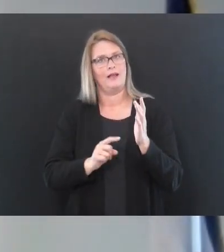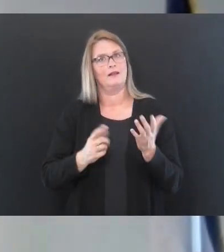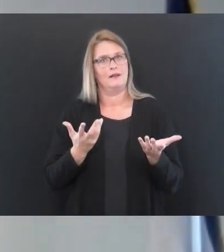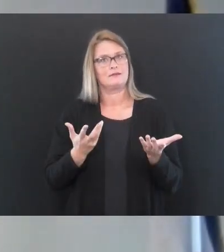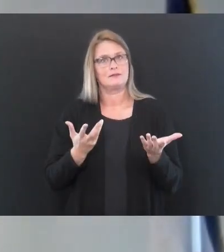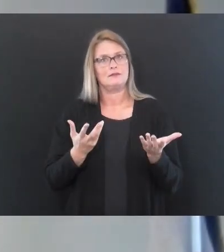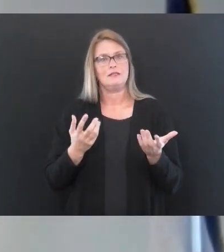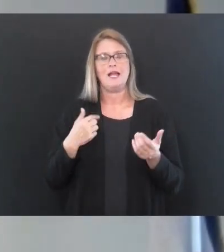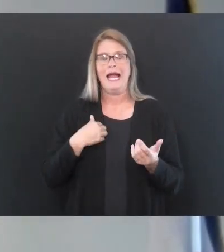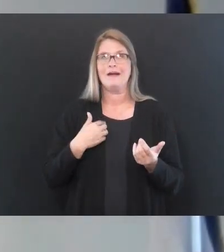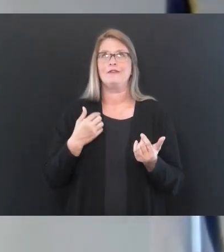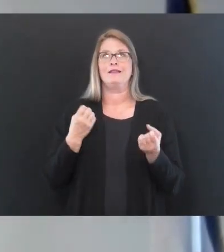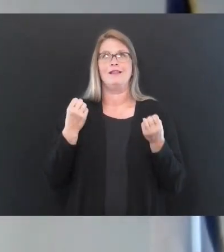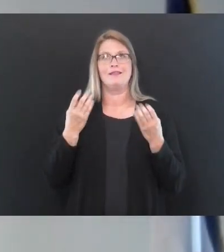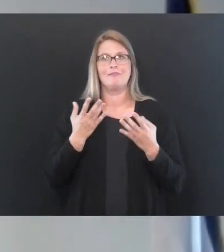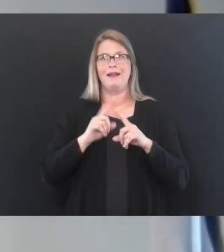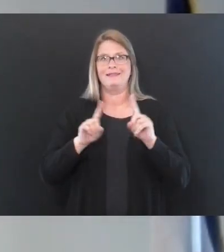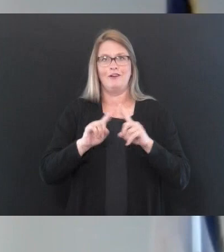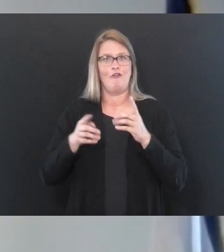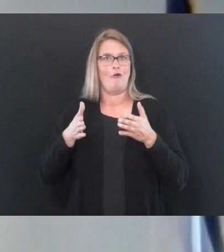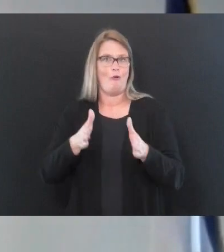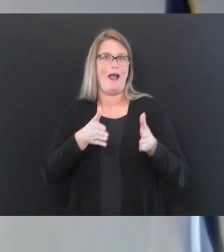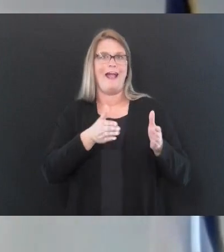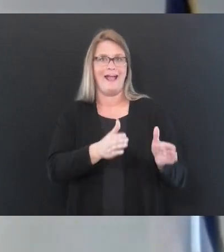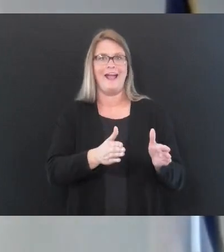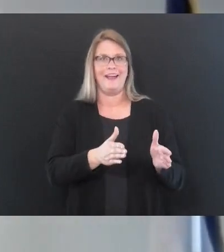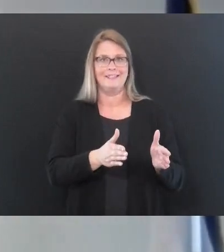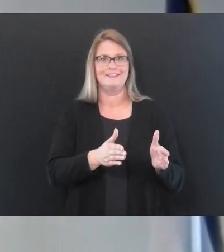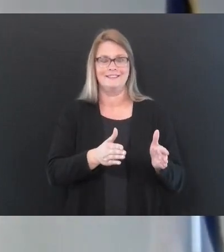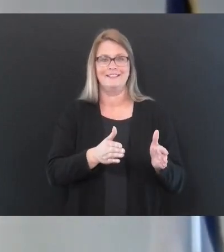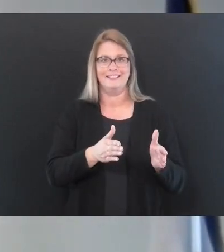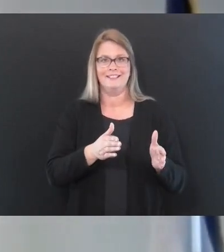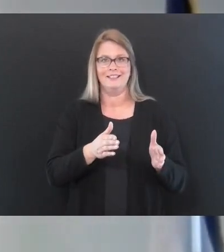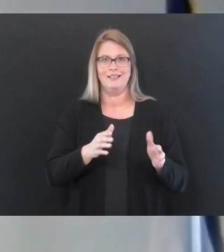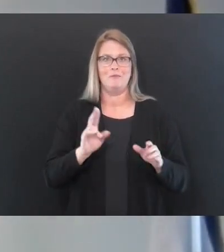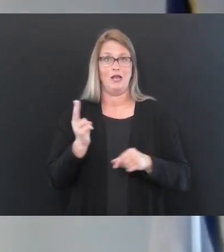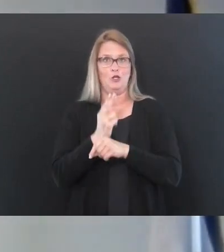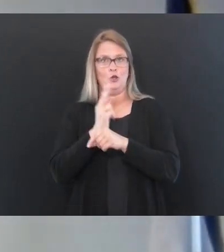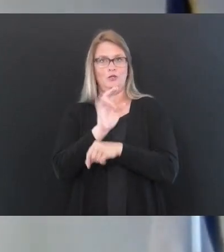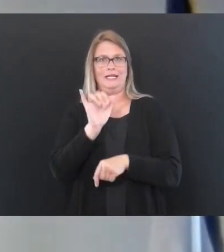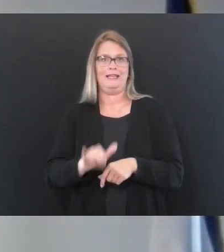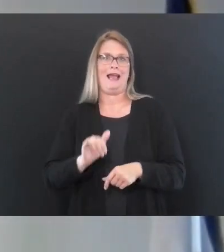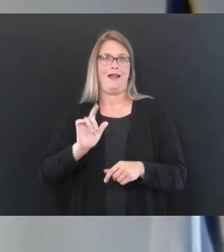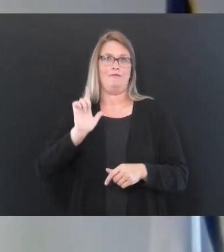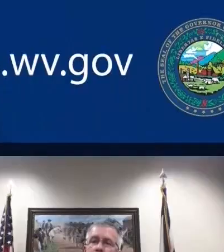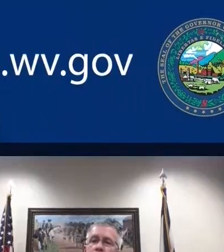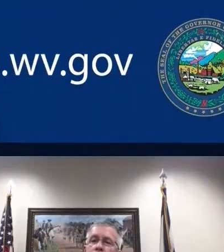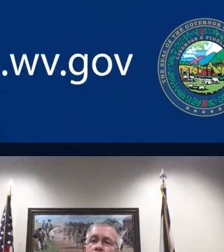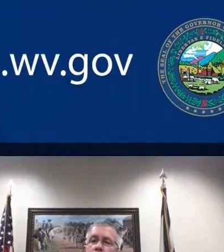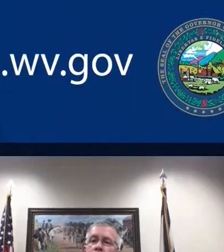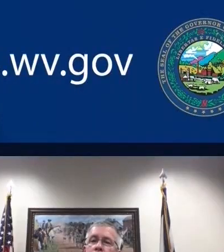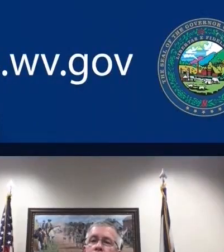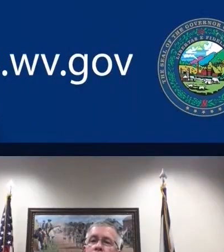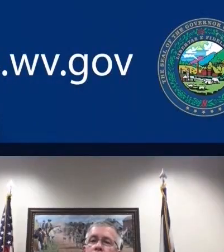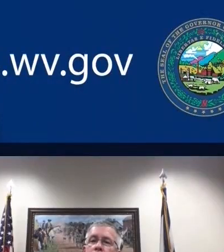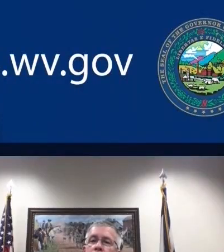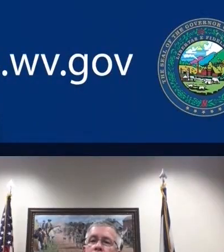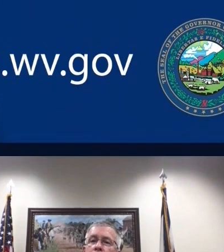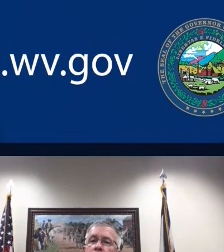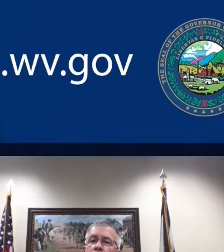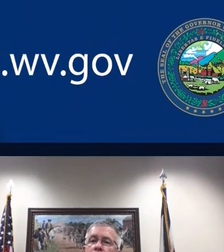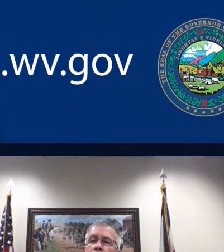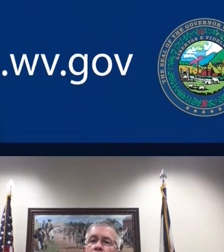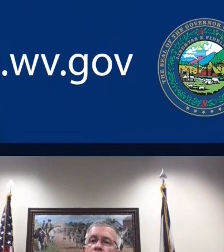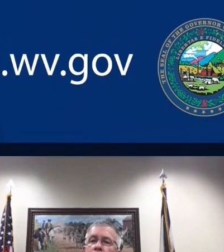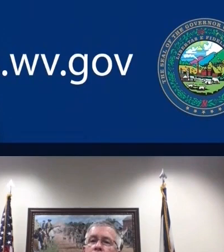of thoughts and ways that we can kind of begin to implement that more effectively long term. All right. Thank you. Before we turn